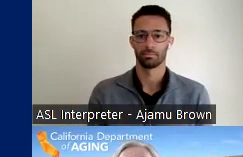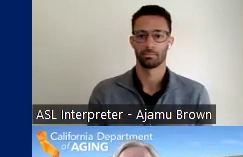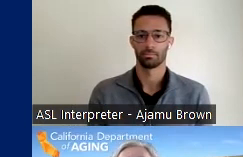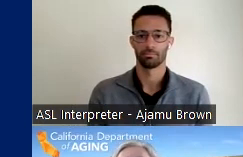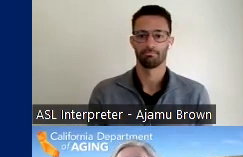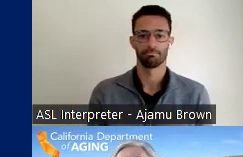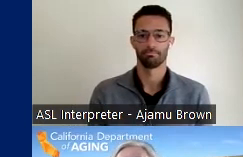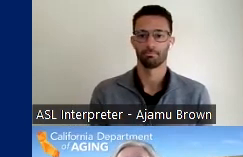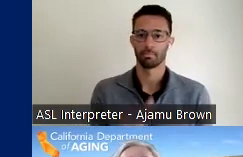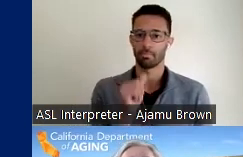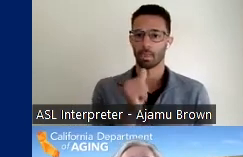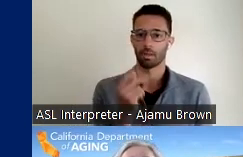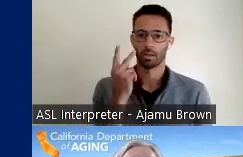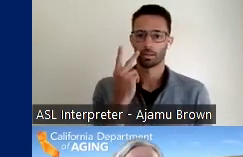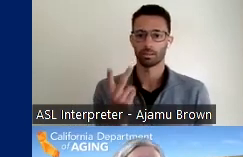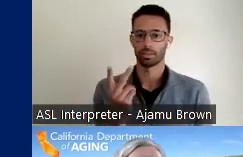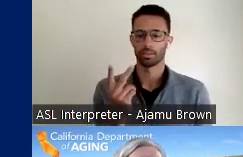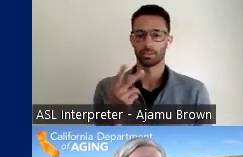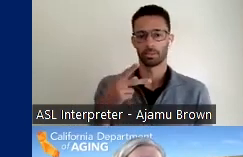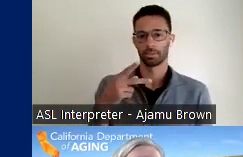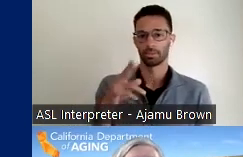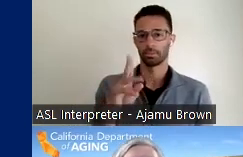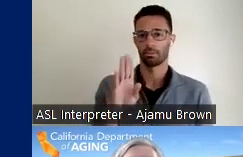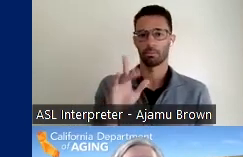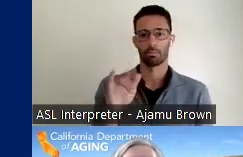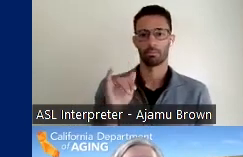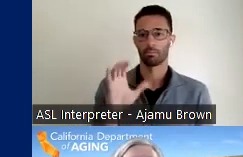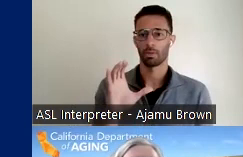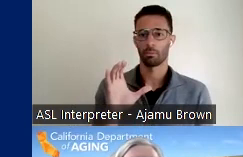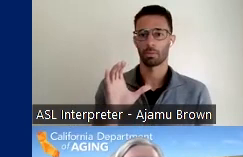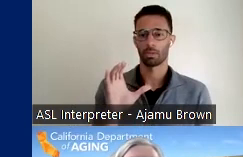I'm not seeing any public comment.